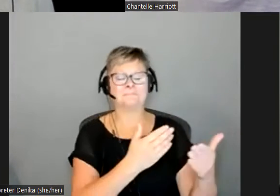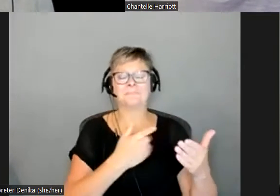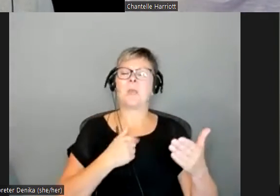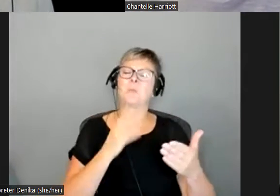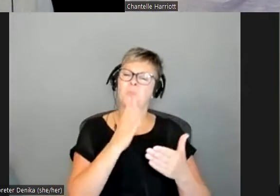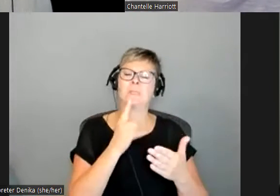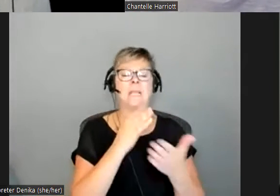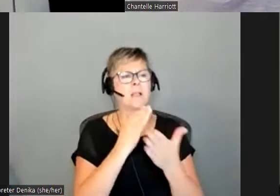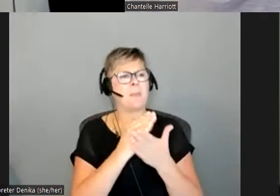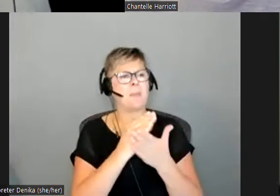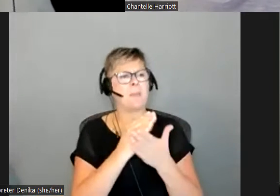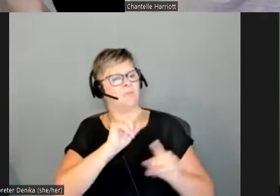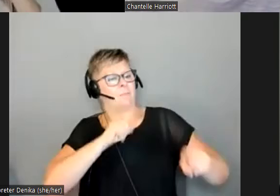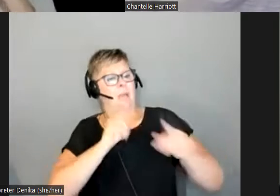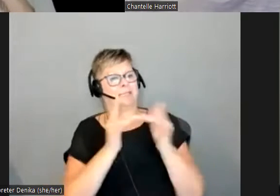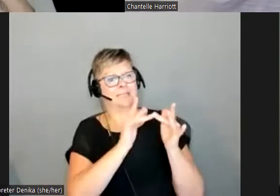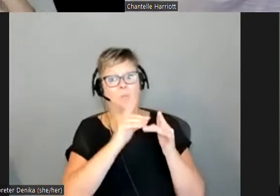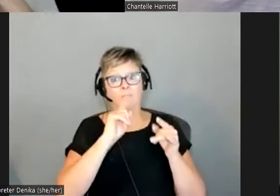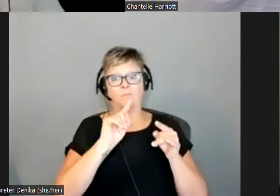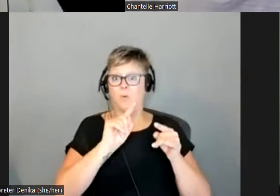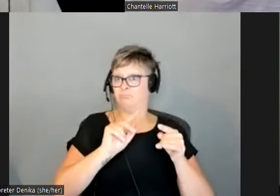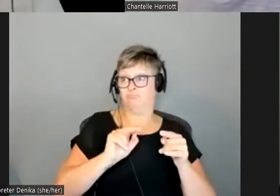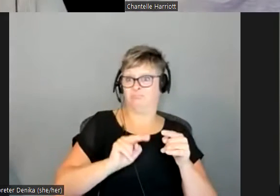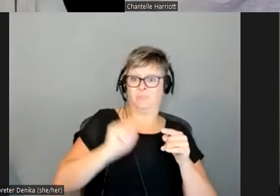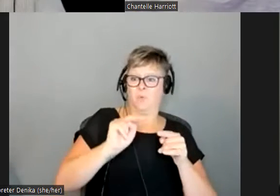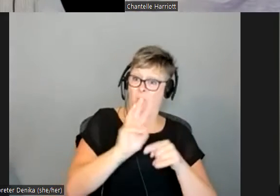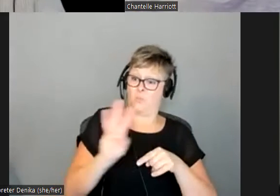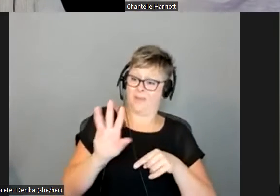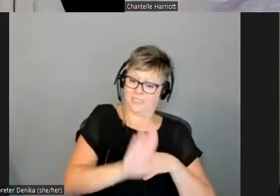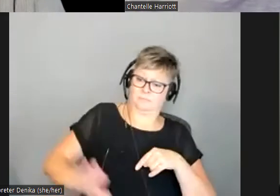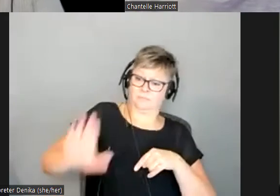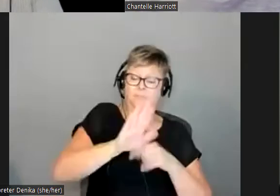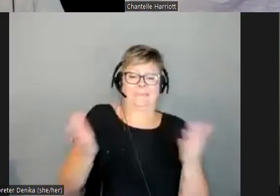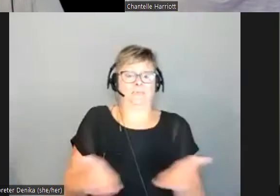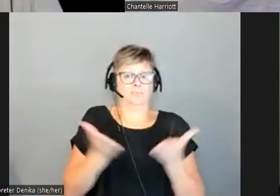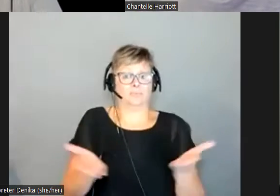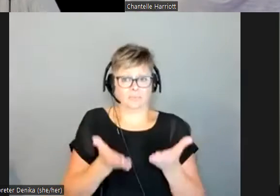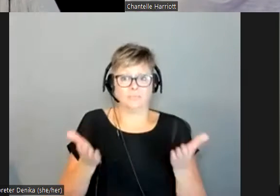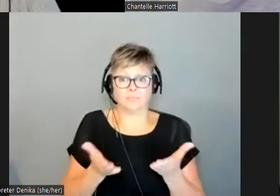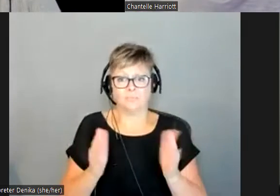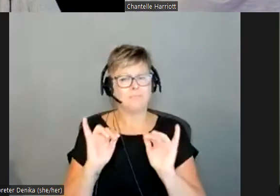Response Network across the whole Northwest region, really, in putting the